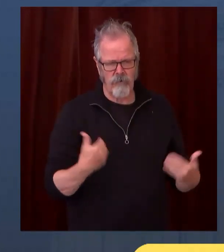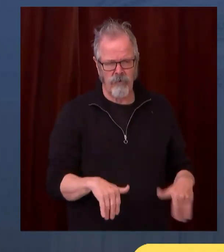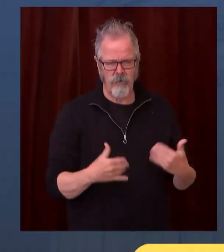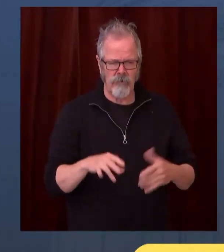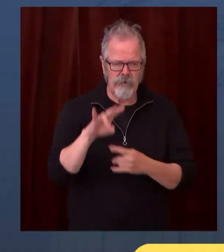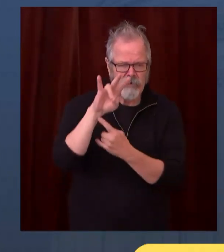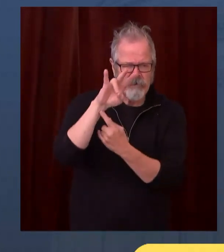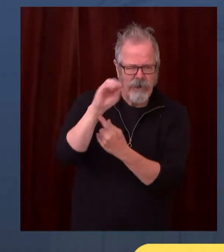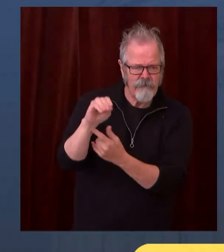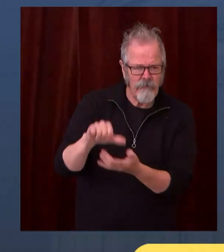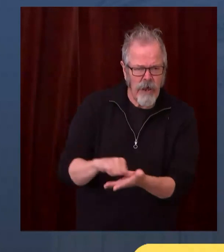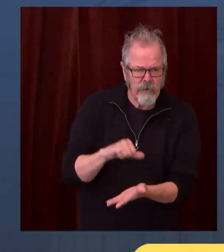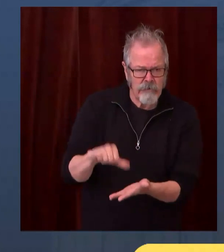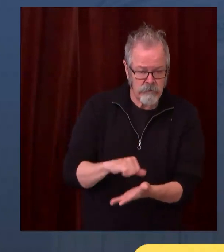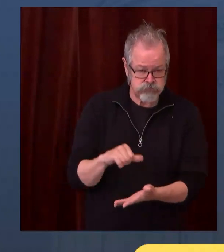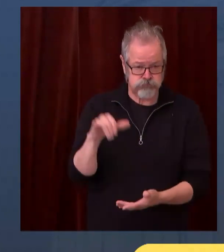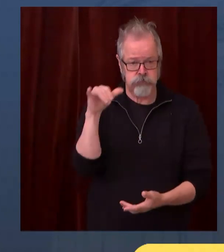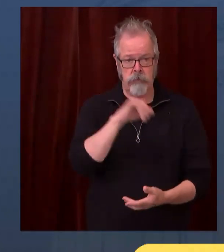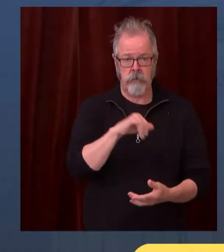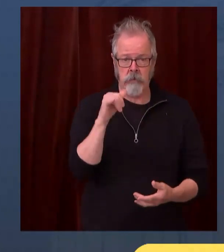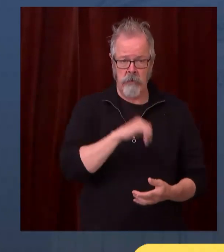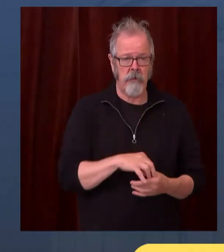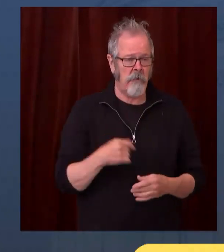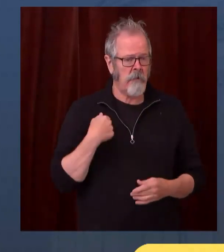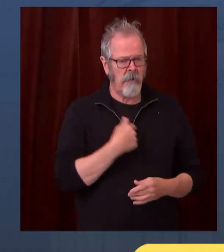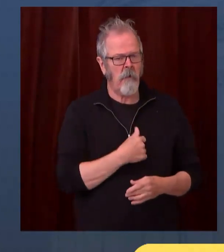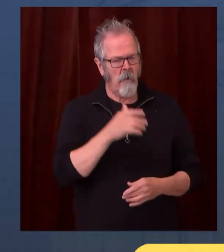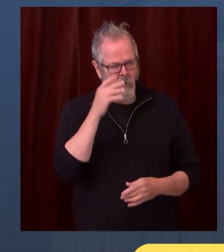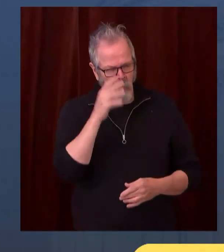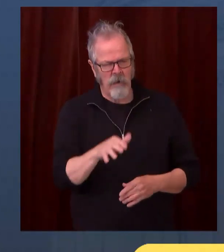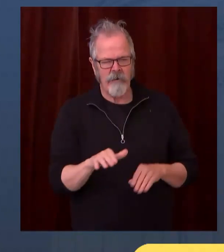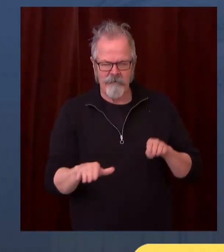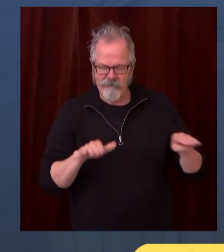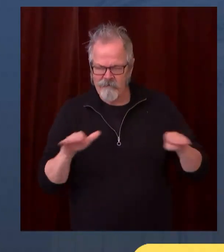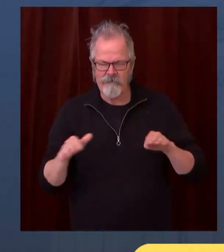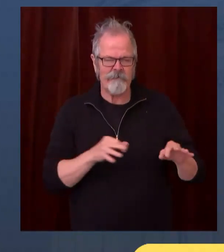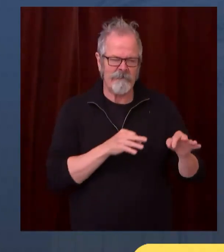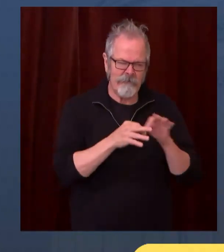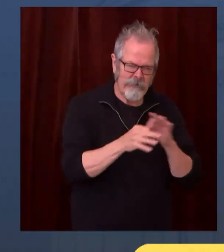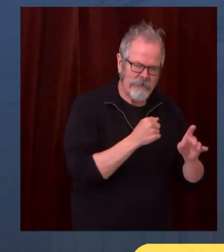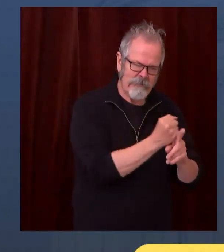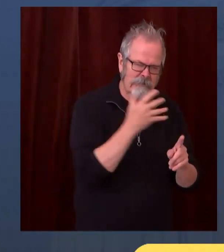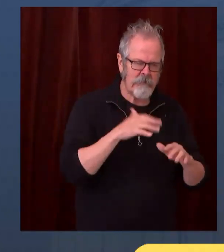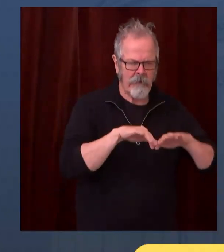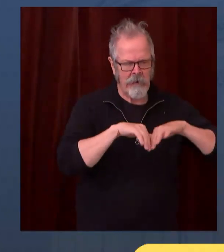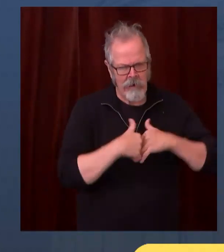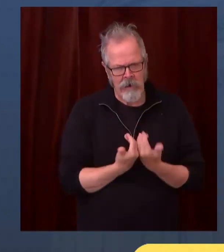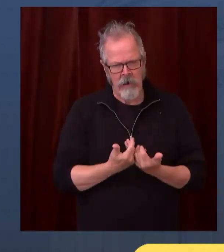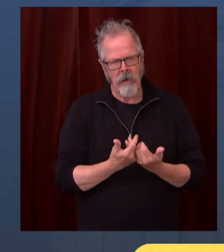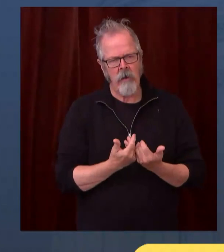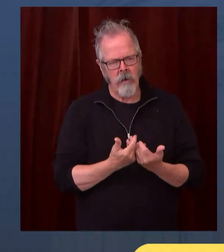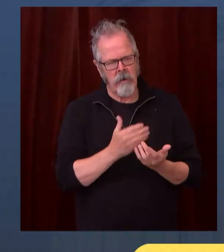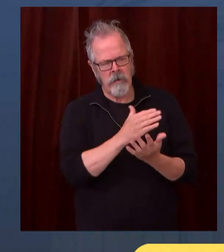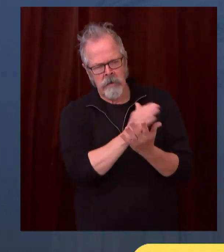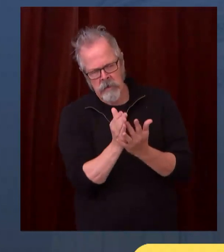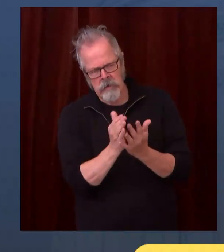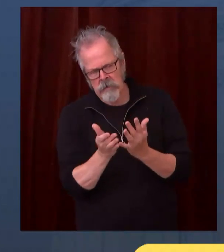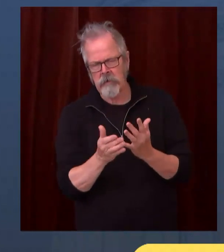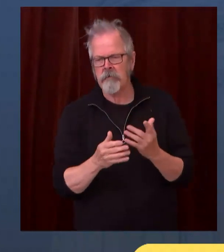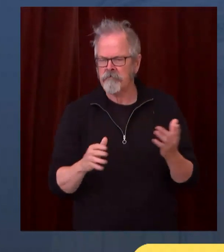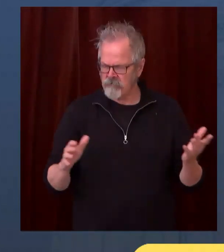those documents available as the governor's proclamation gets signed. Those